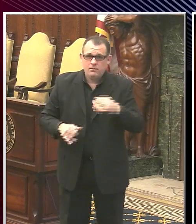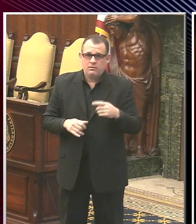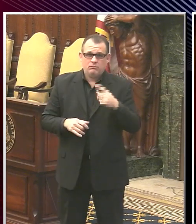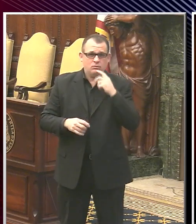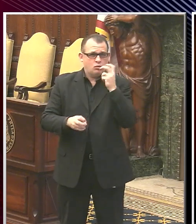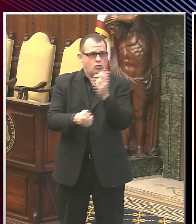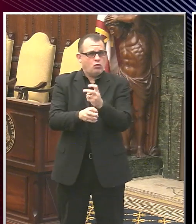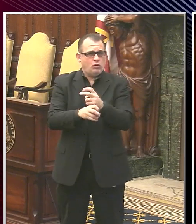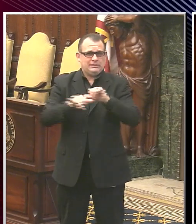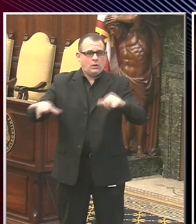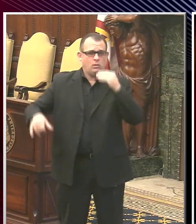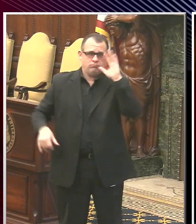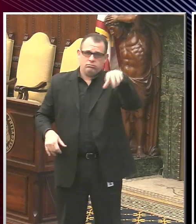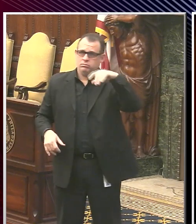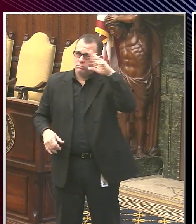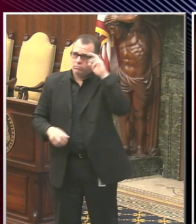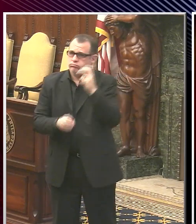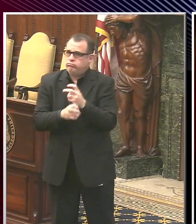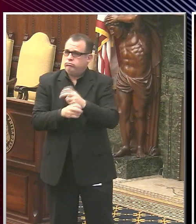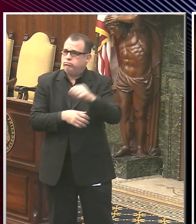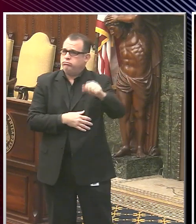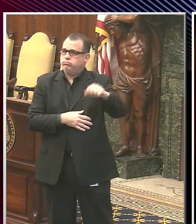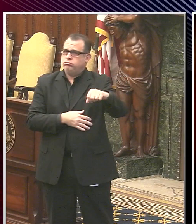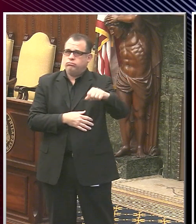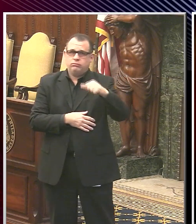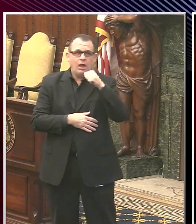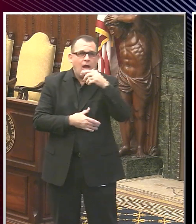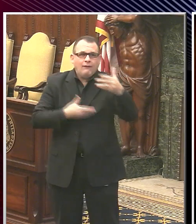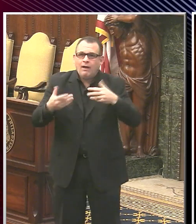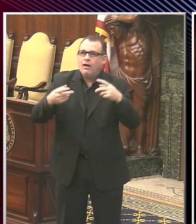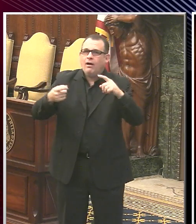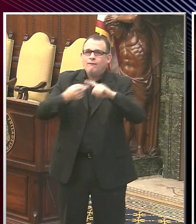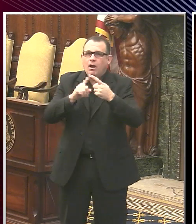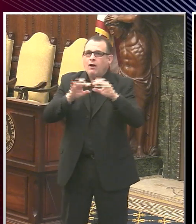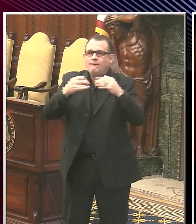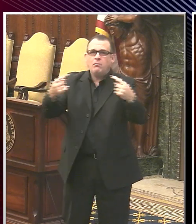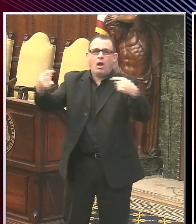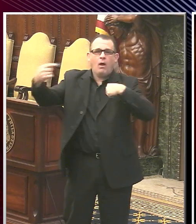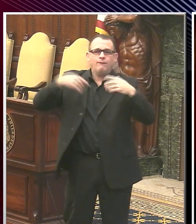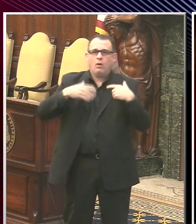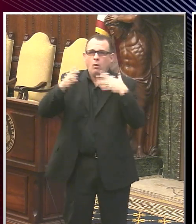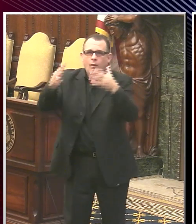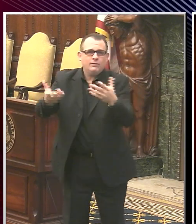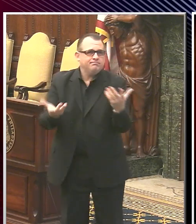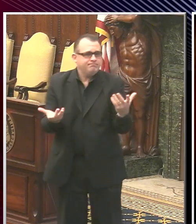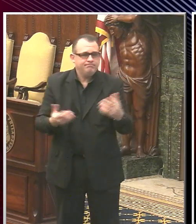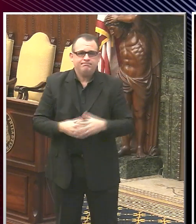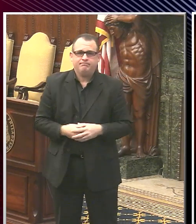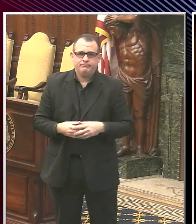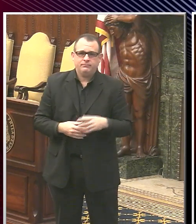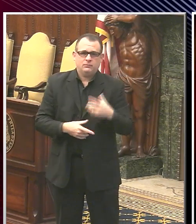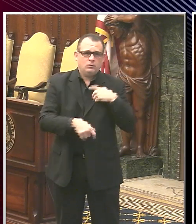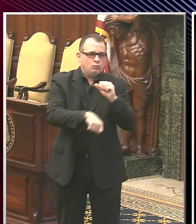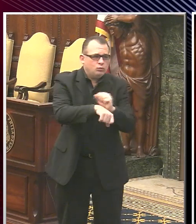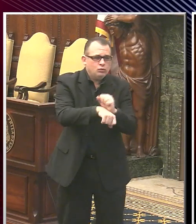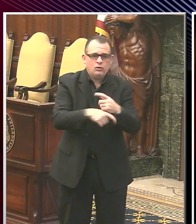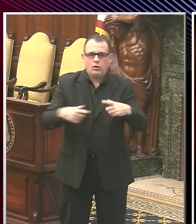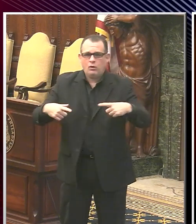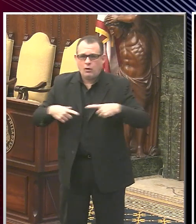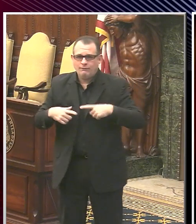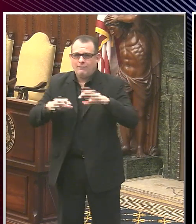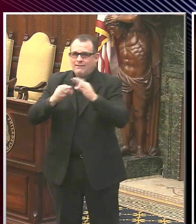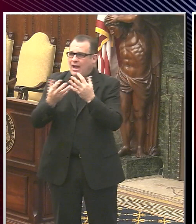holidays. I know it was difficult not to invite your relatives and friends over. I know it was painful to take a year off from many beloved family